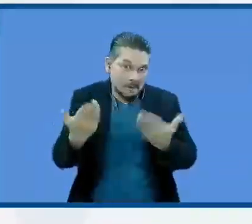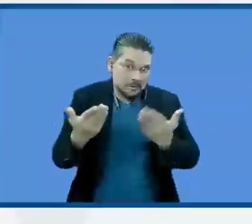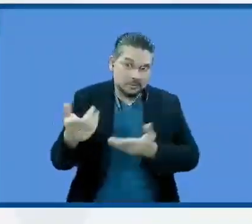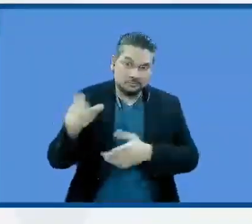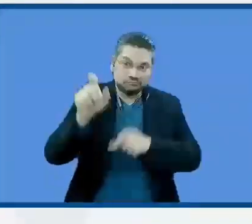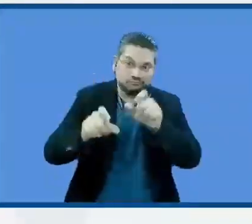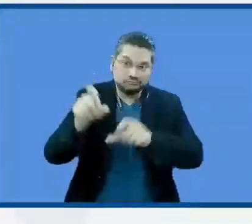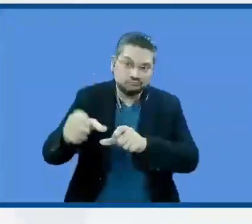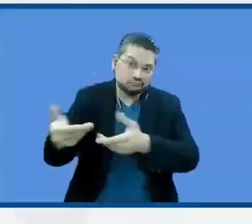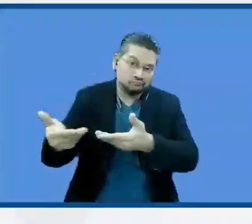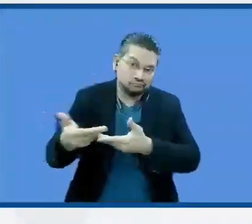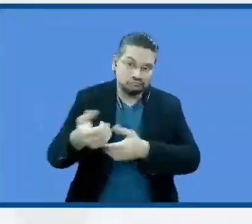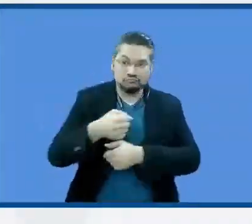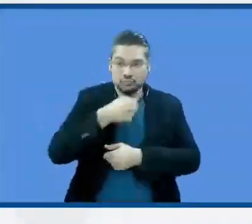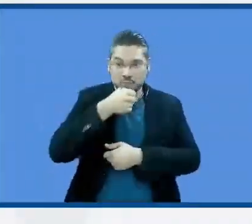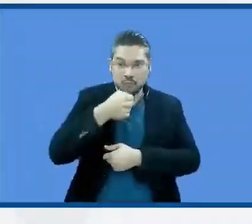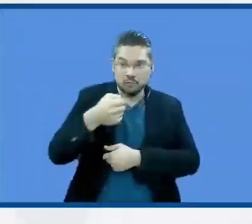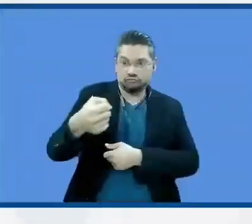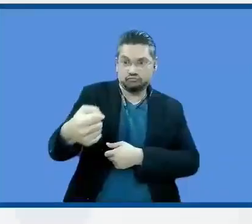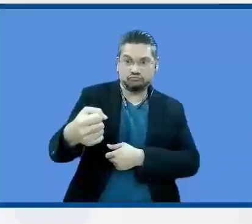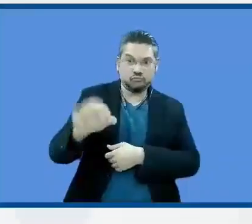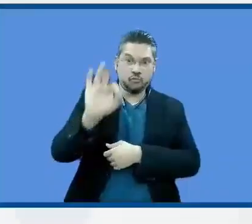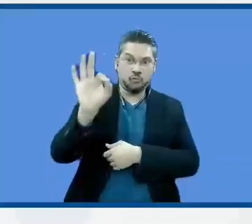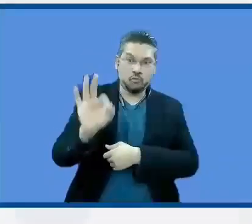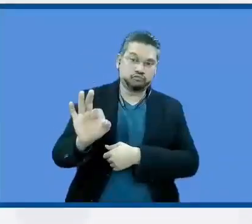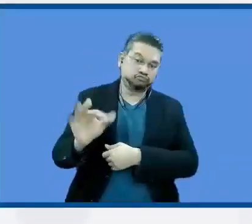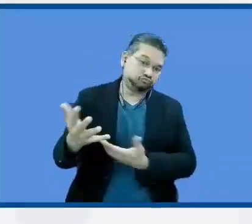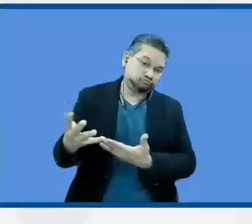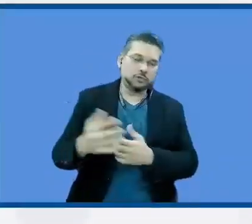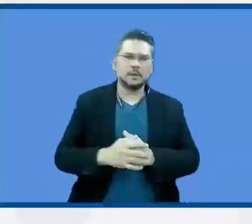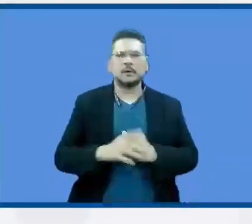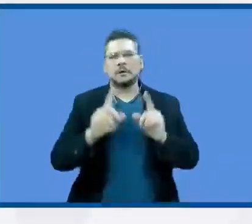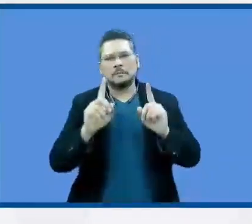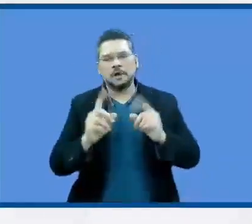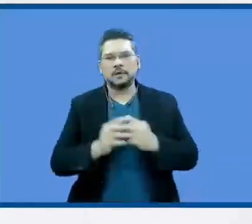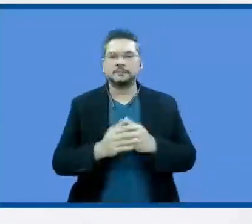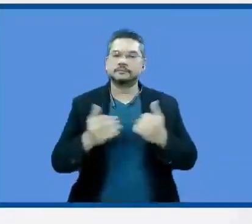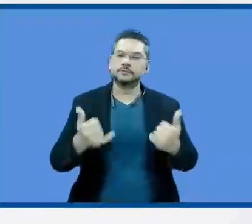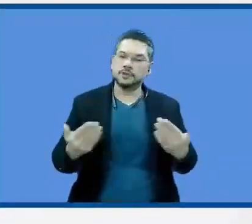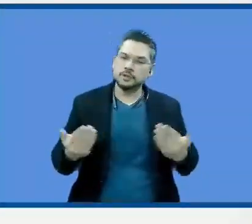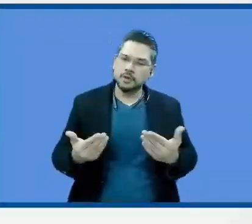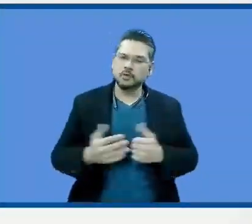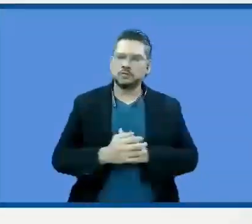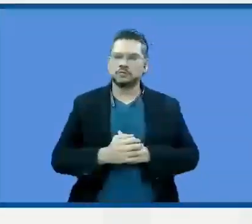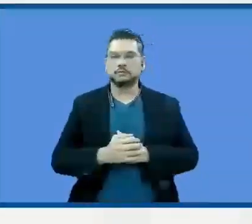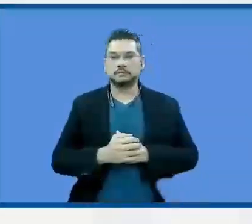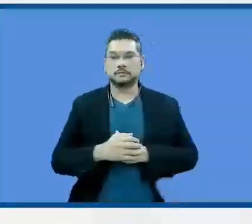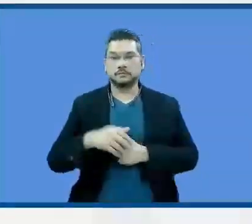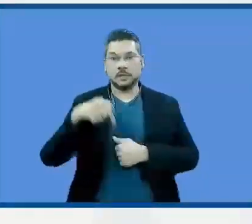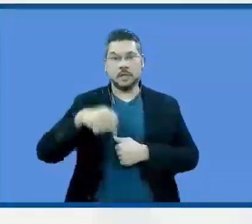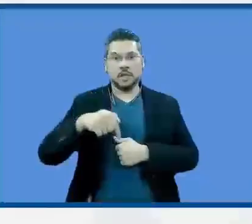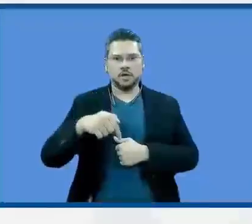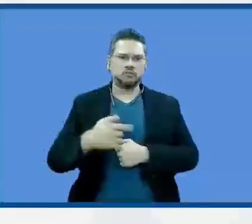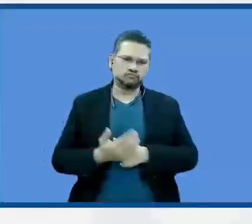you questions. But in the meantime, on the topic of sharing information